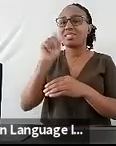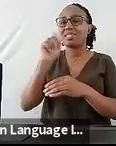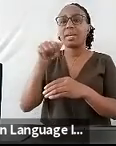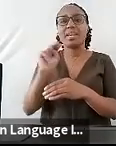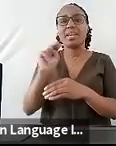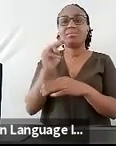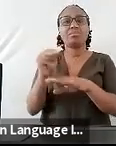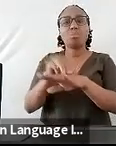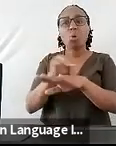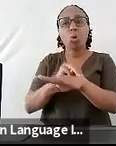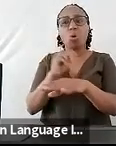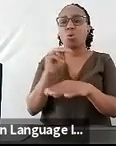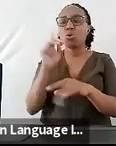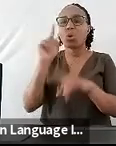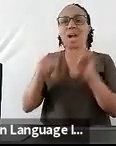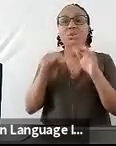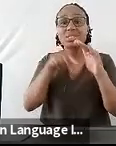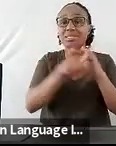able to get in, you wouldn't be able